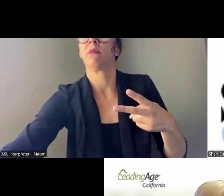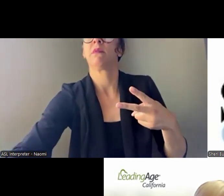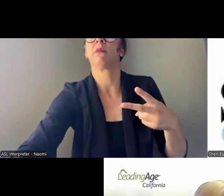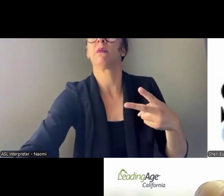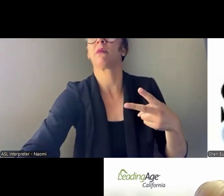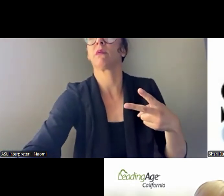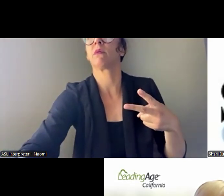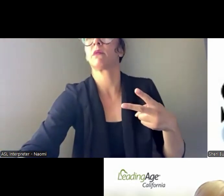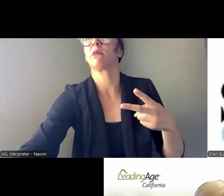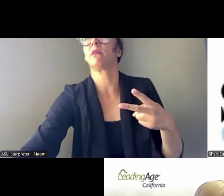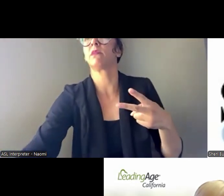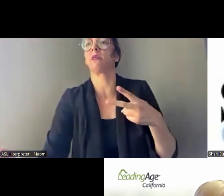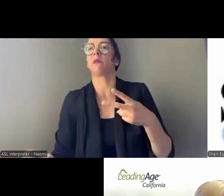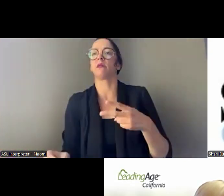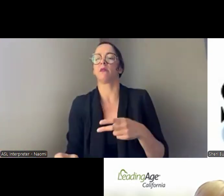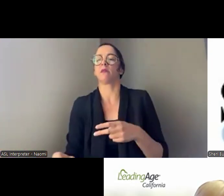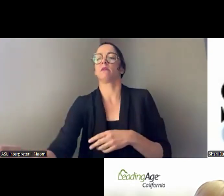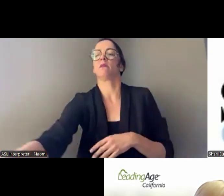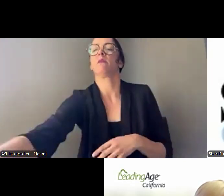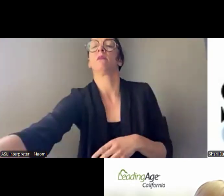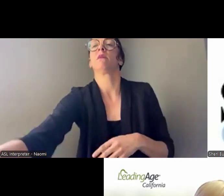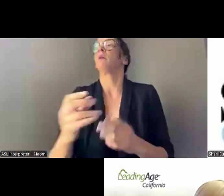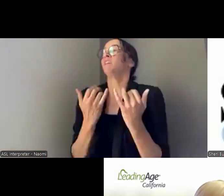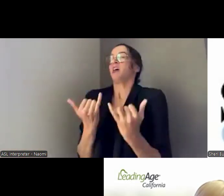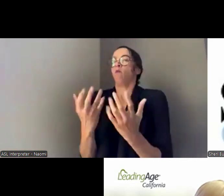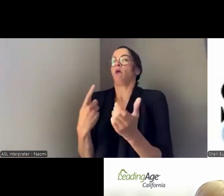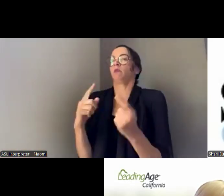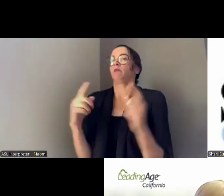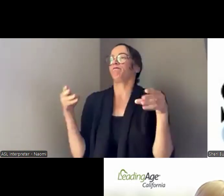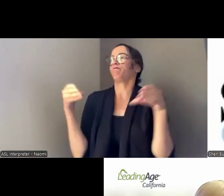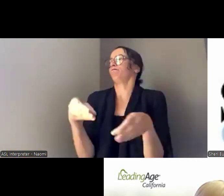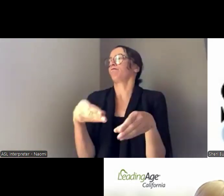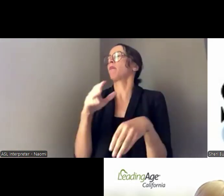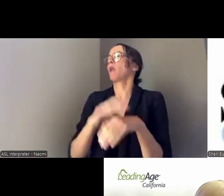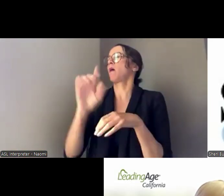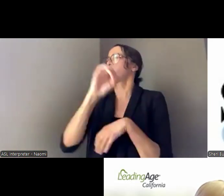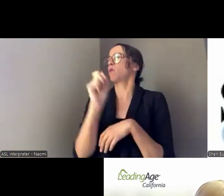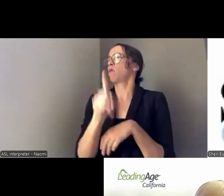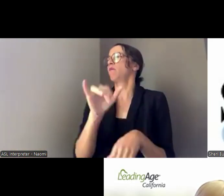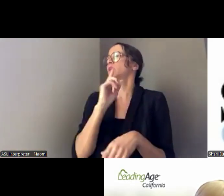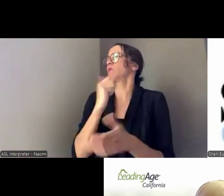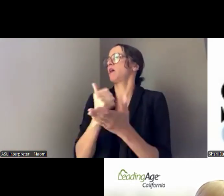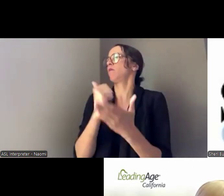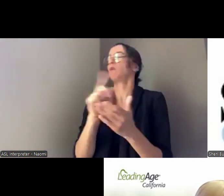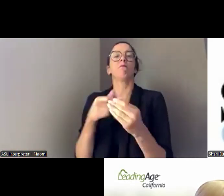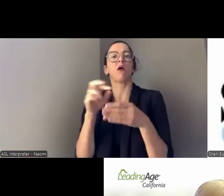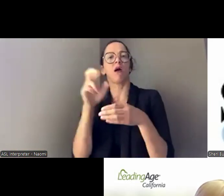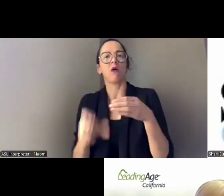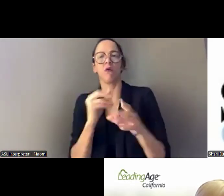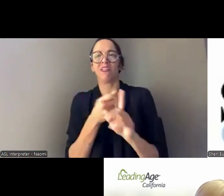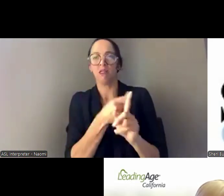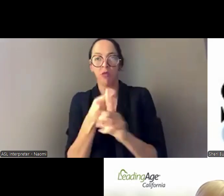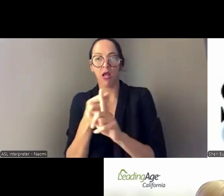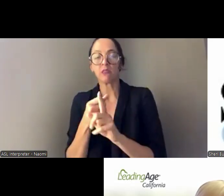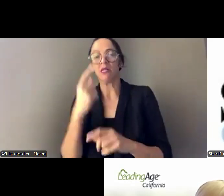Jeannie's question, and that's extremely helpful about outcomes and impact. I think the